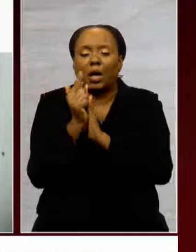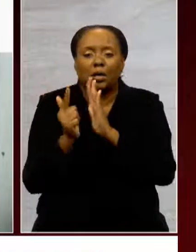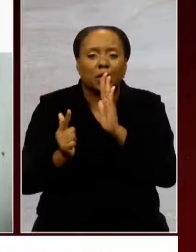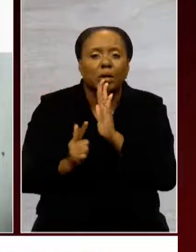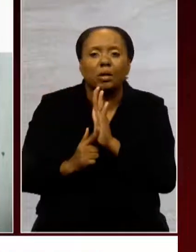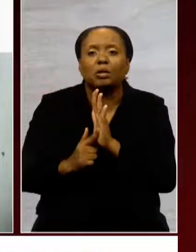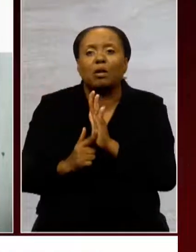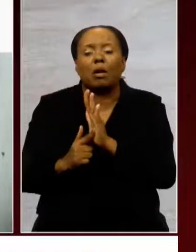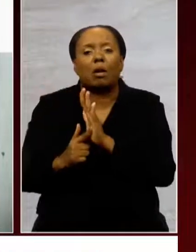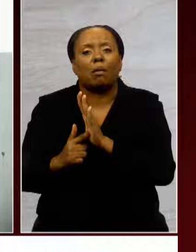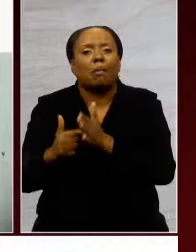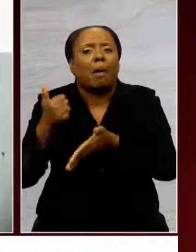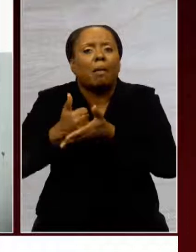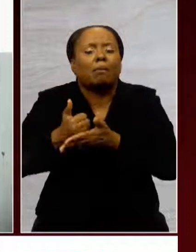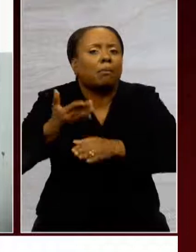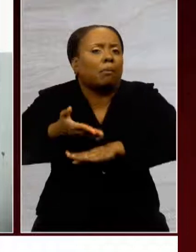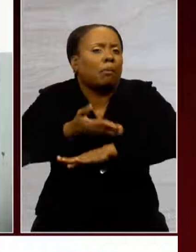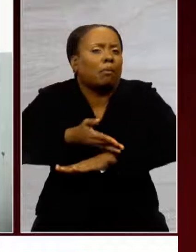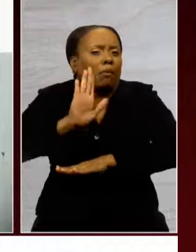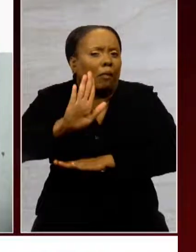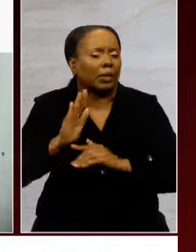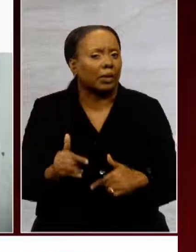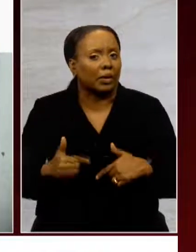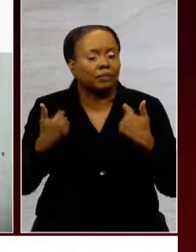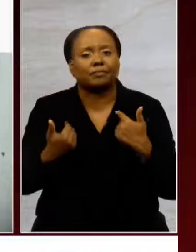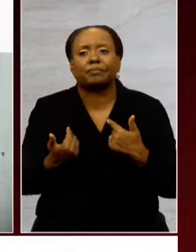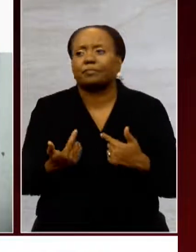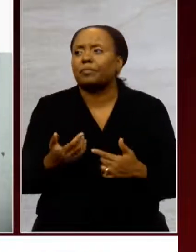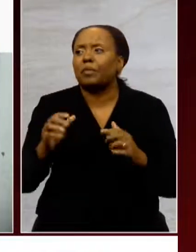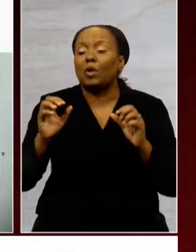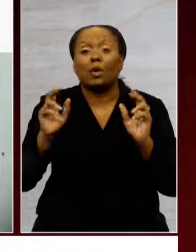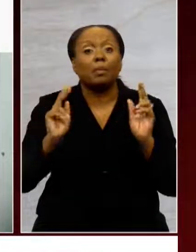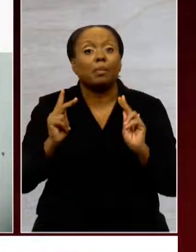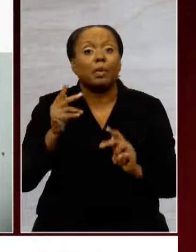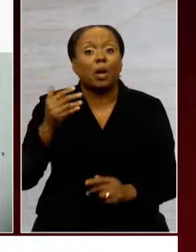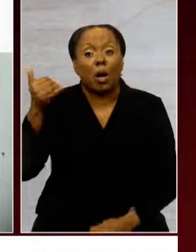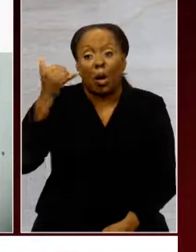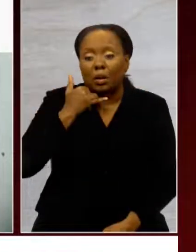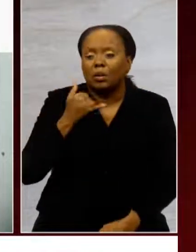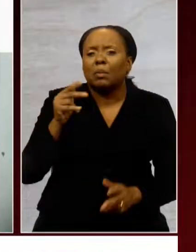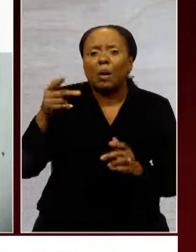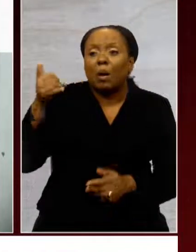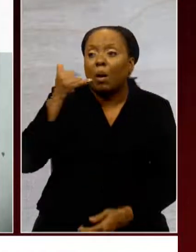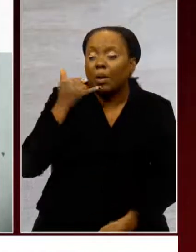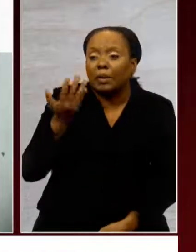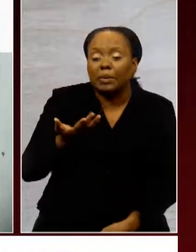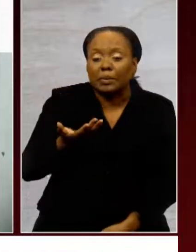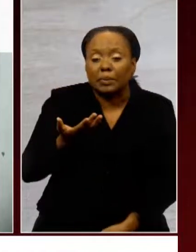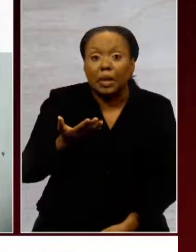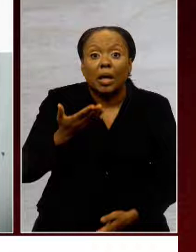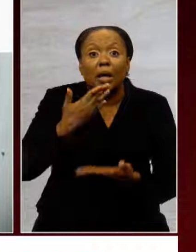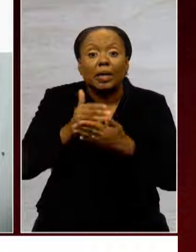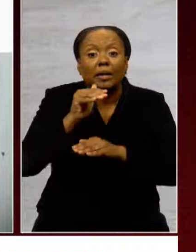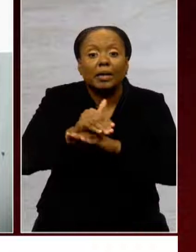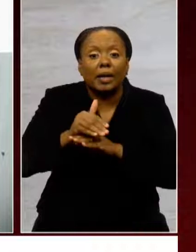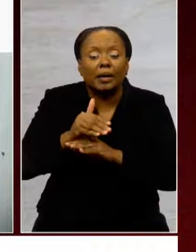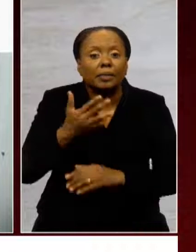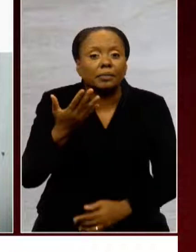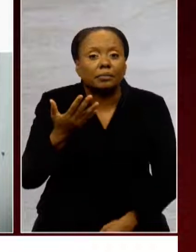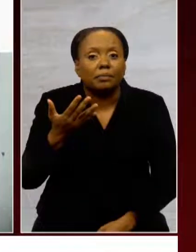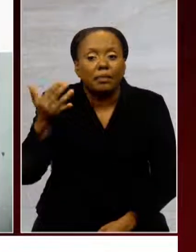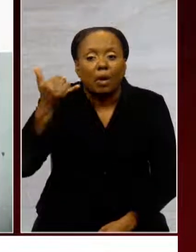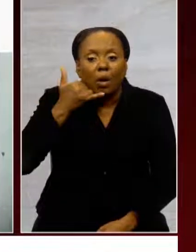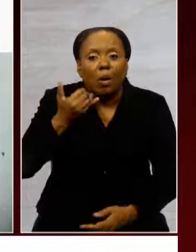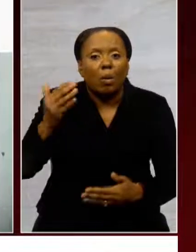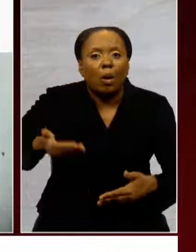improve the lives of people with disabilities. Let's go to the phone lines. We do have a caller on the line. Good night, caller. Welcome to The People's